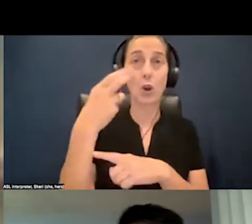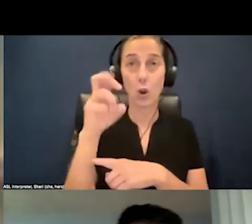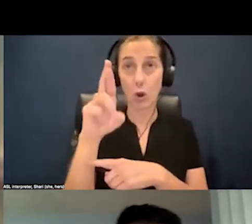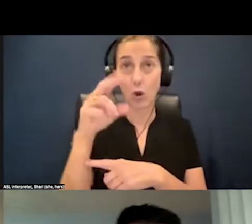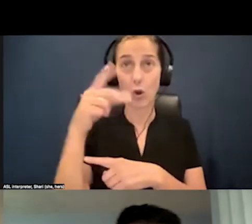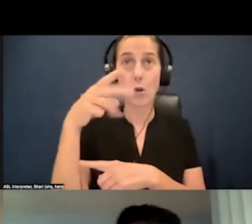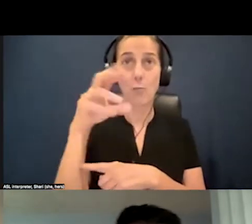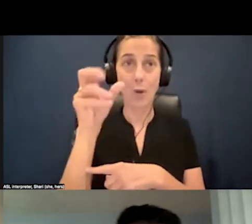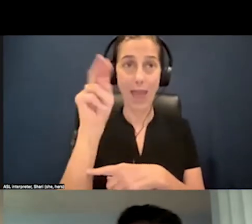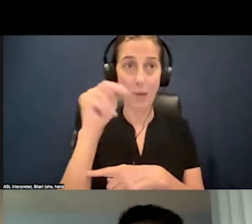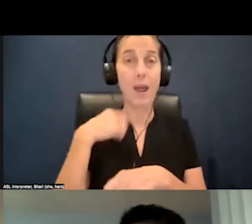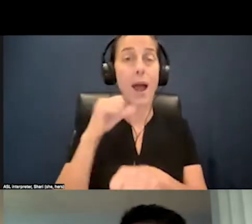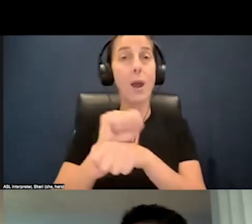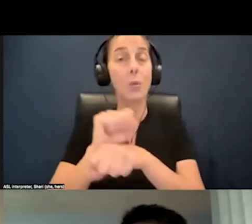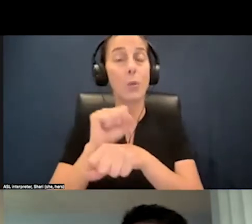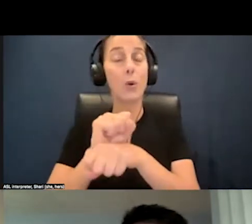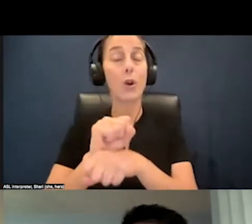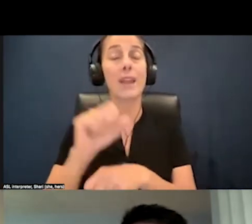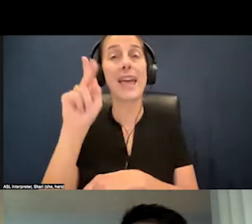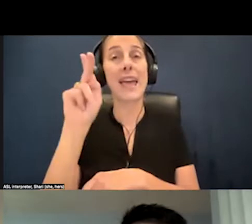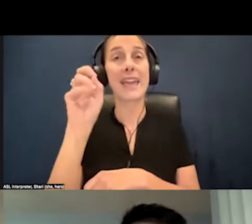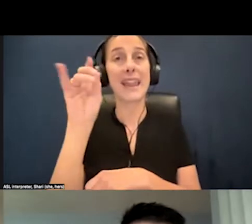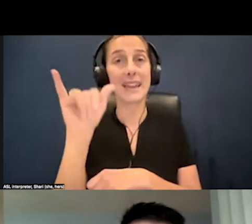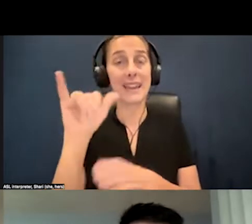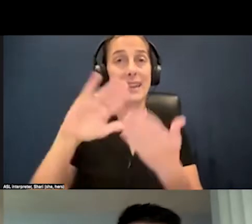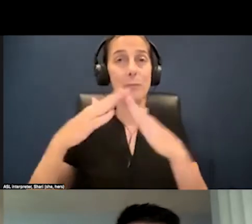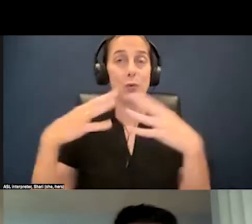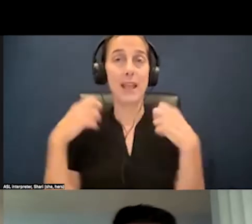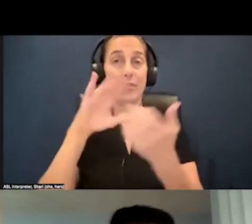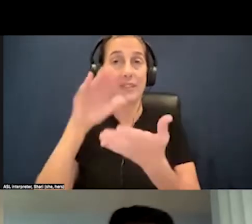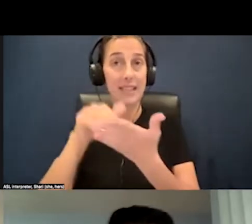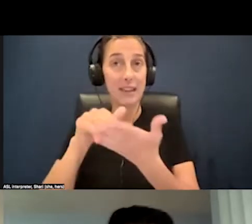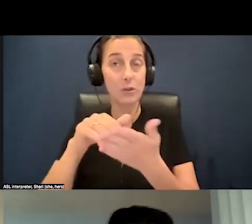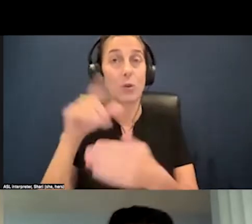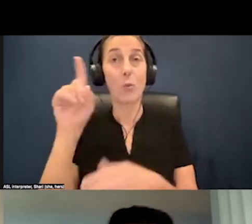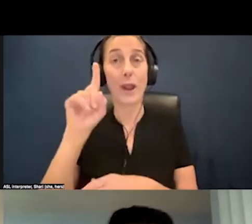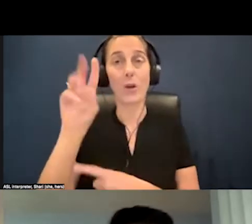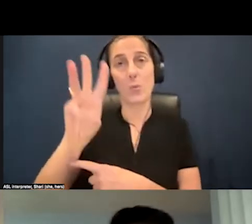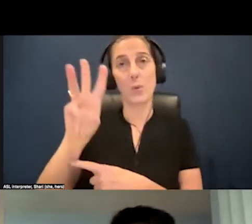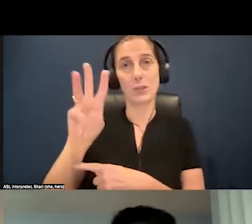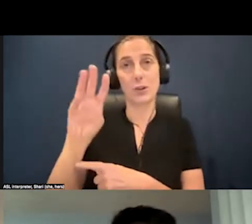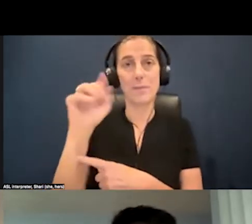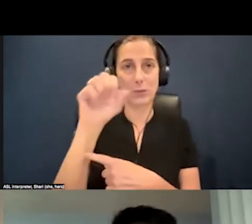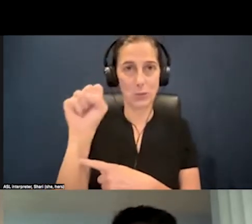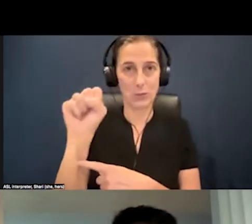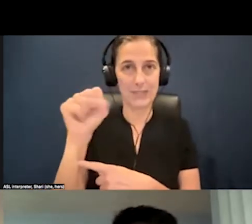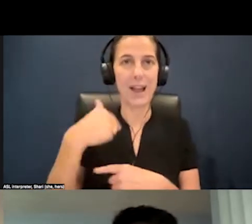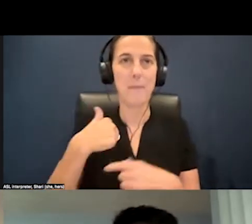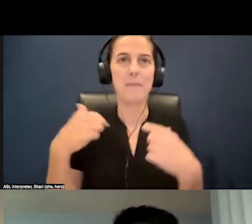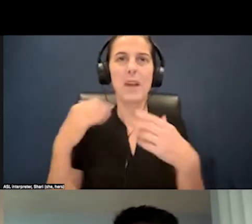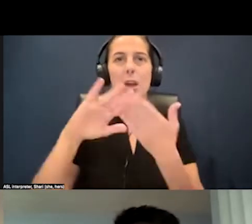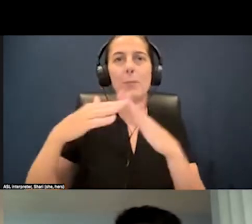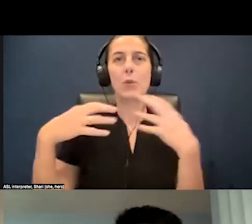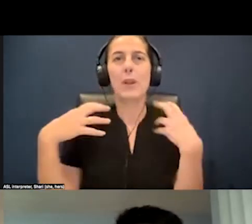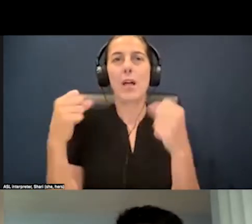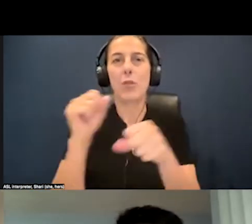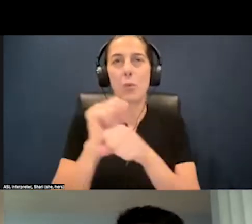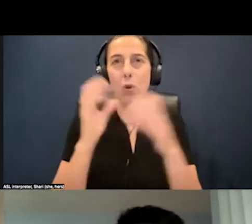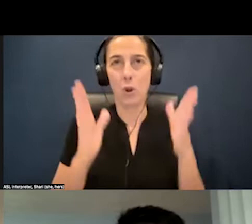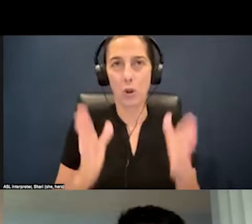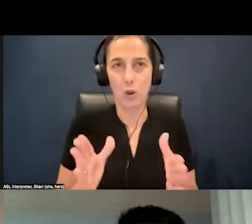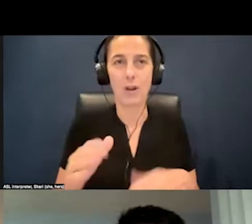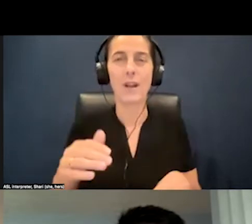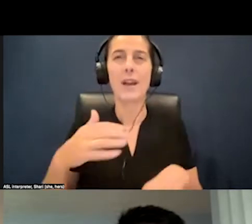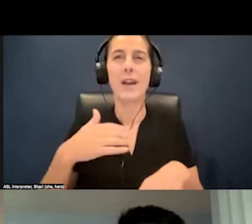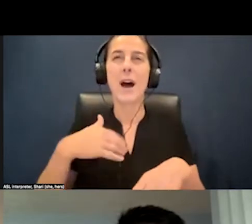Kennedy Community Health Center in Worcester, Massachusetts. I'm just going to bring my presentation up on screen just because the first couple slides